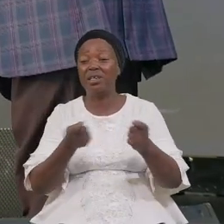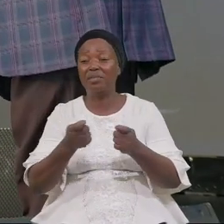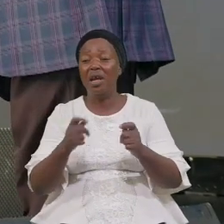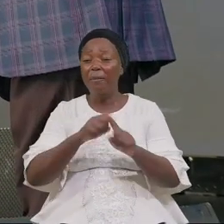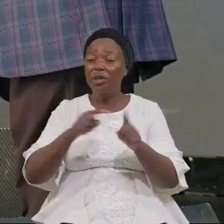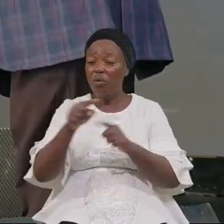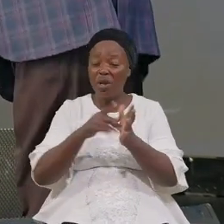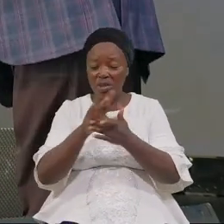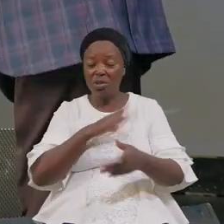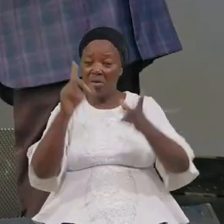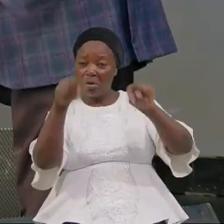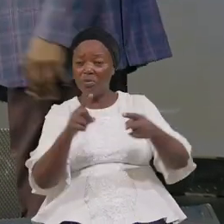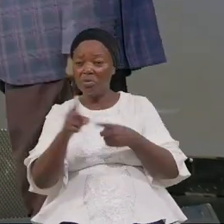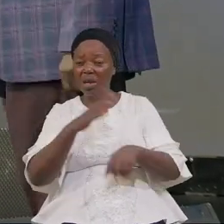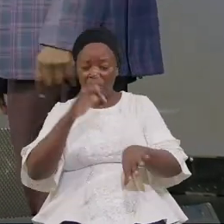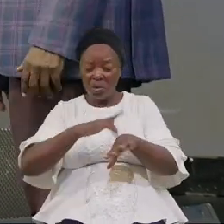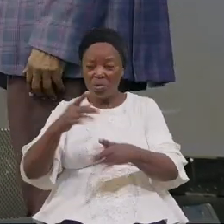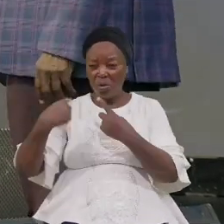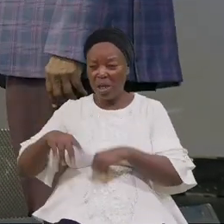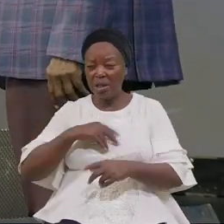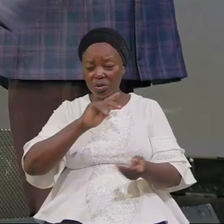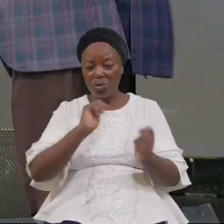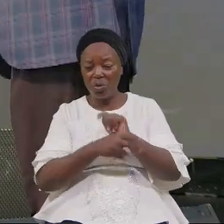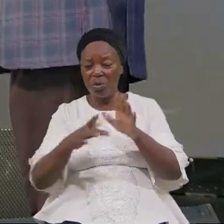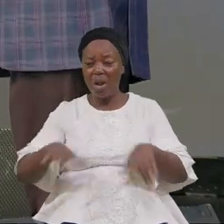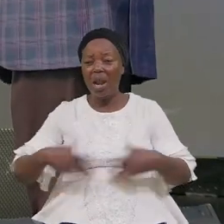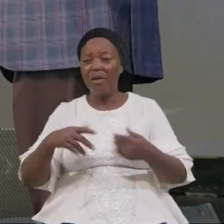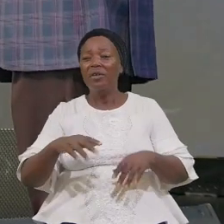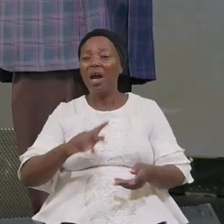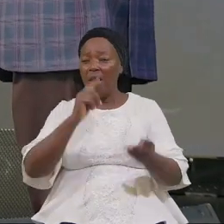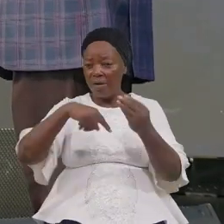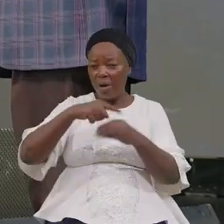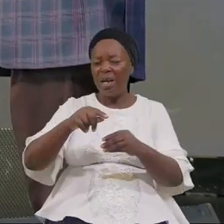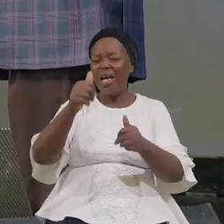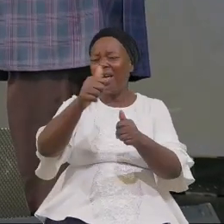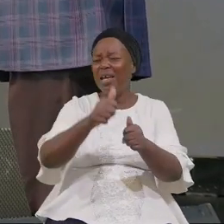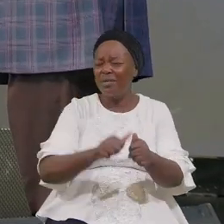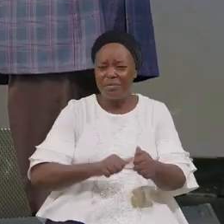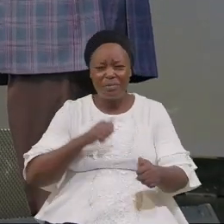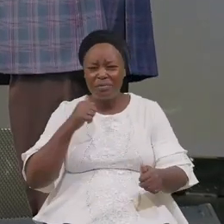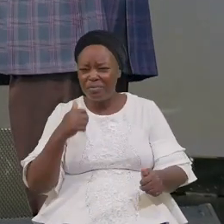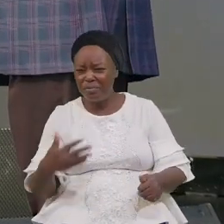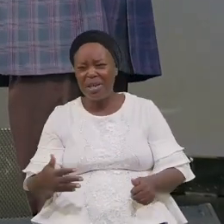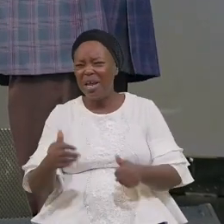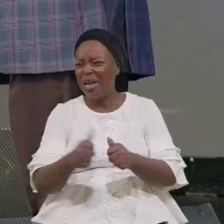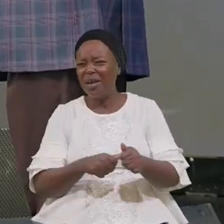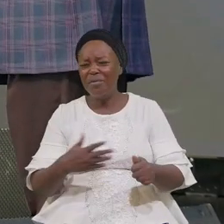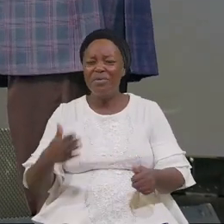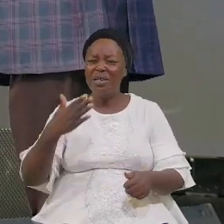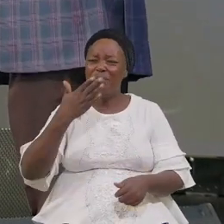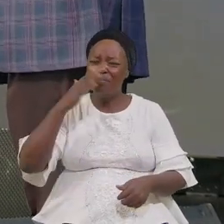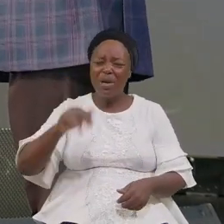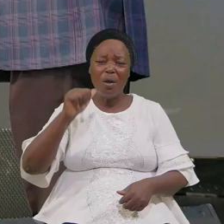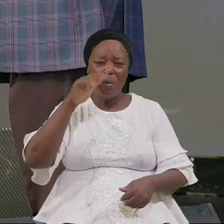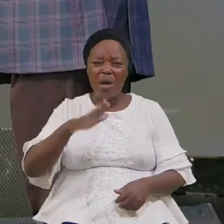your heart, when it turns your life around, every evil woman,